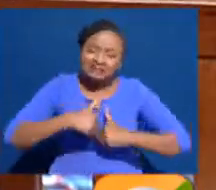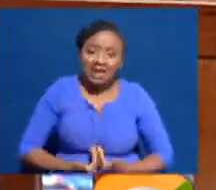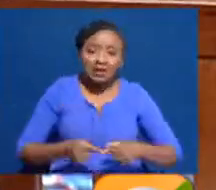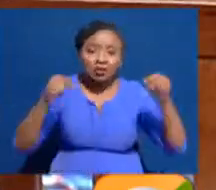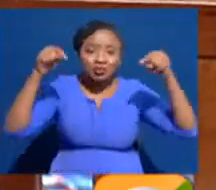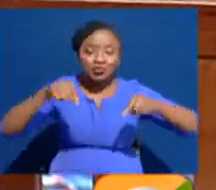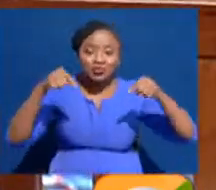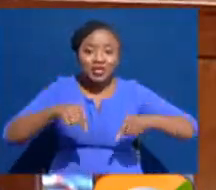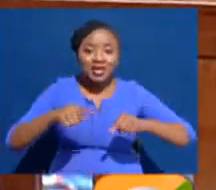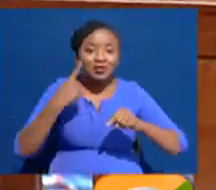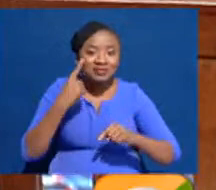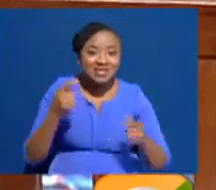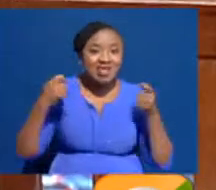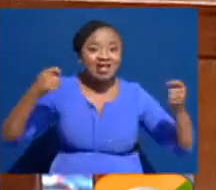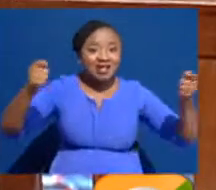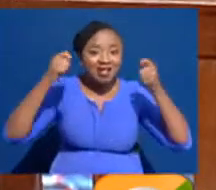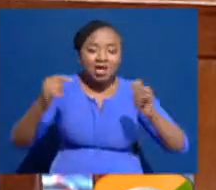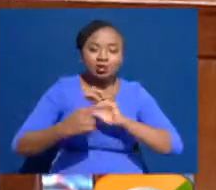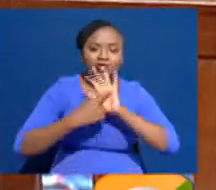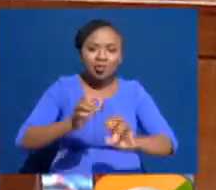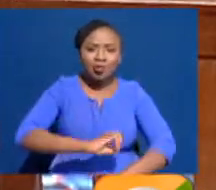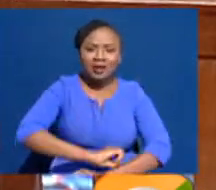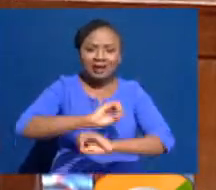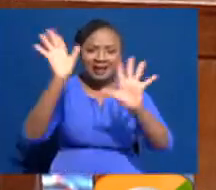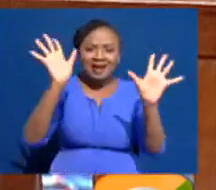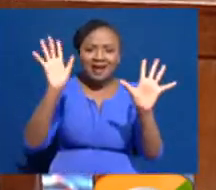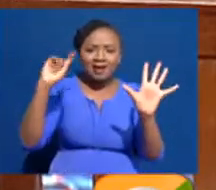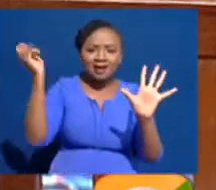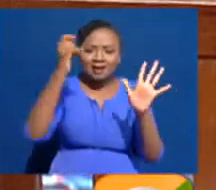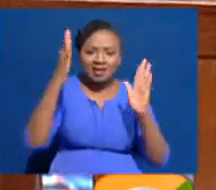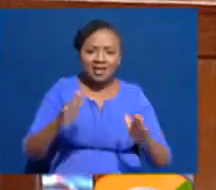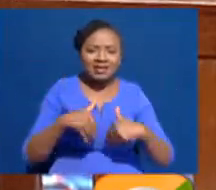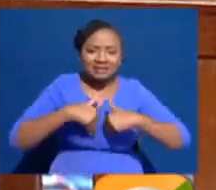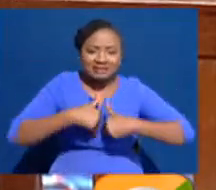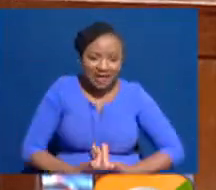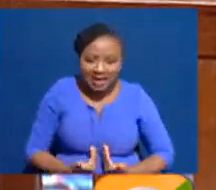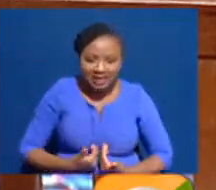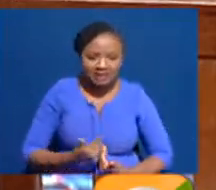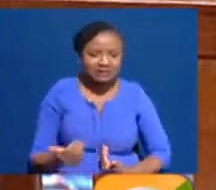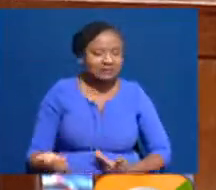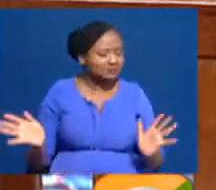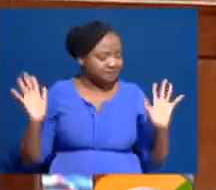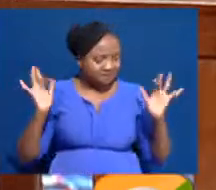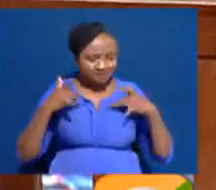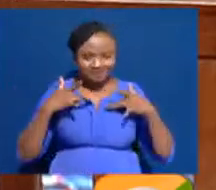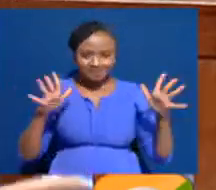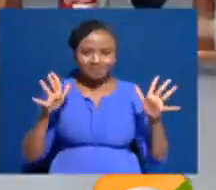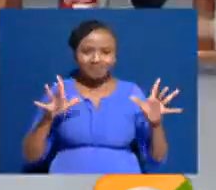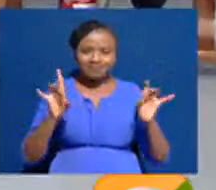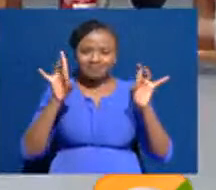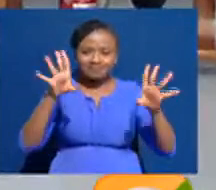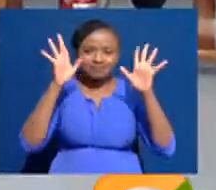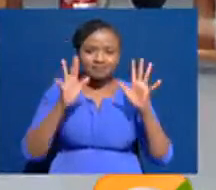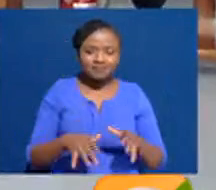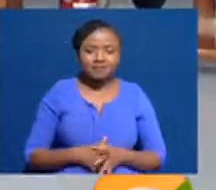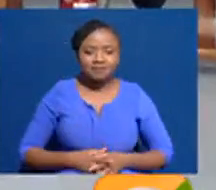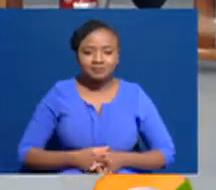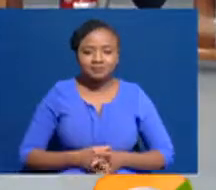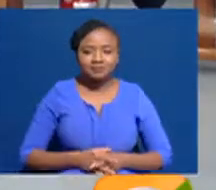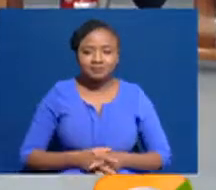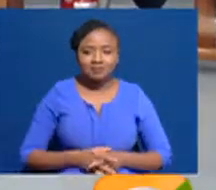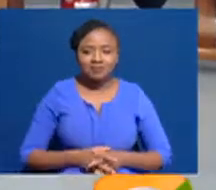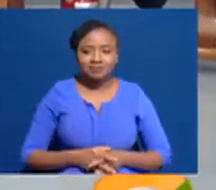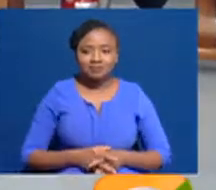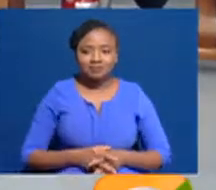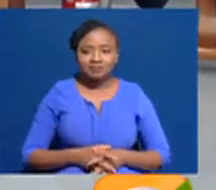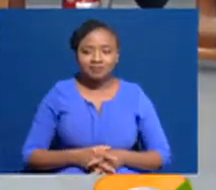is a manifestation of how Kenyans are tired. They are sick. It is not about Raila Amolo Odinga. If Kenyans SG, are